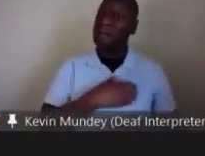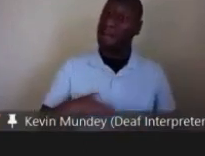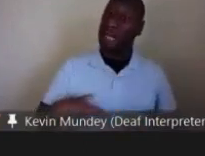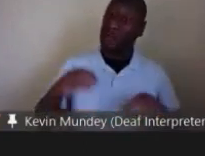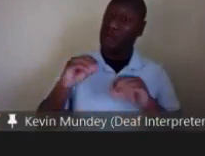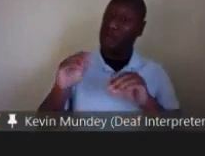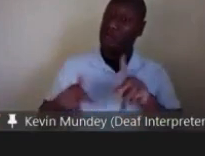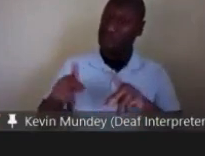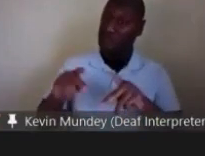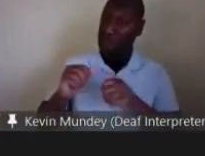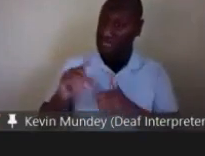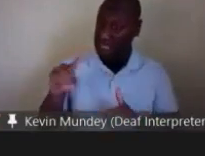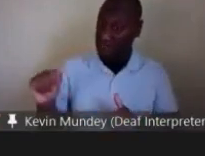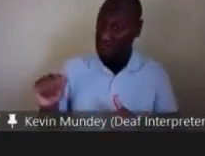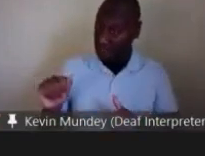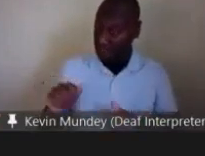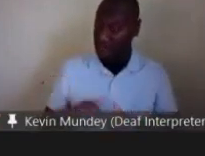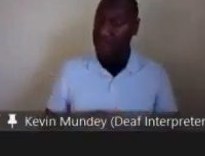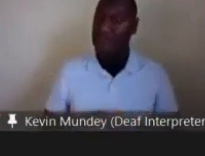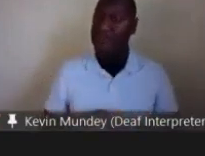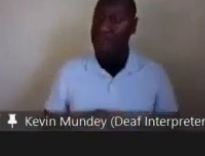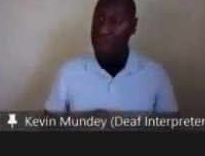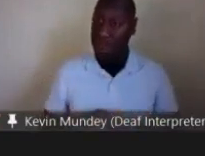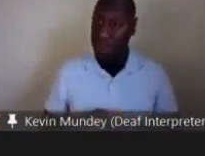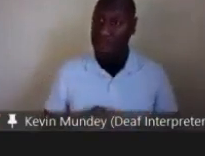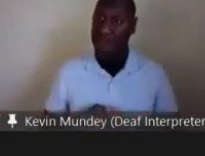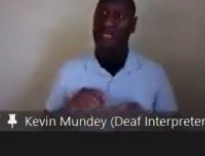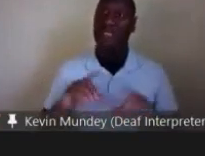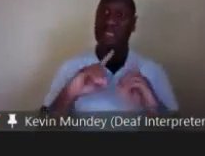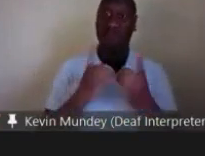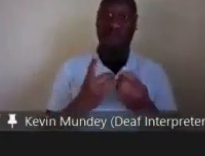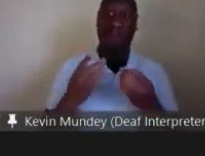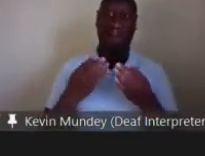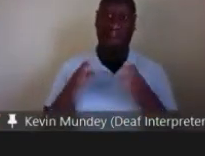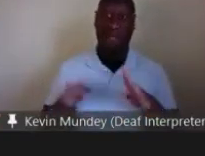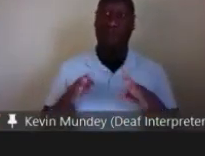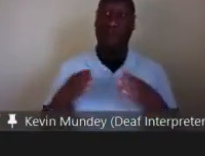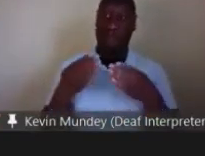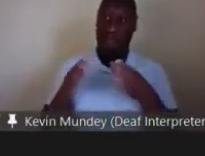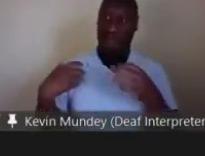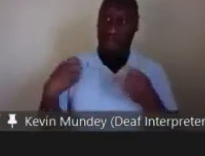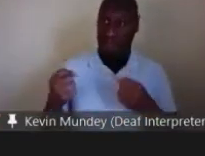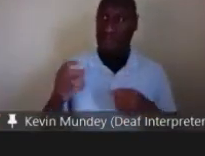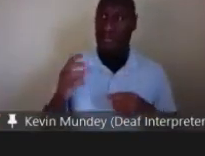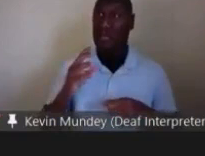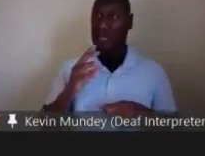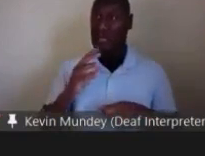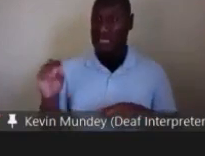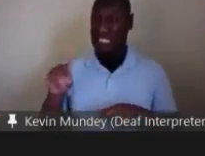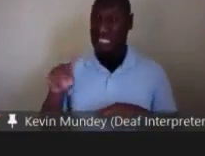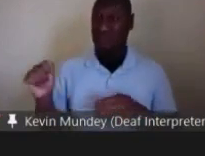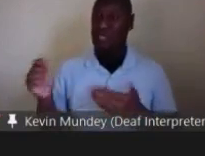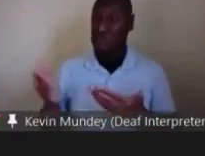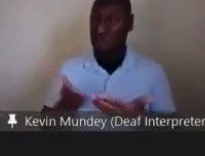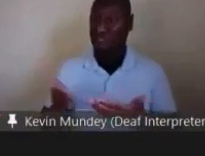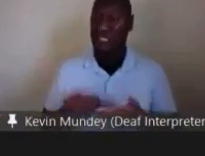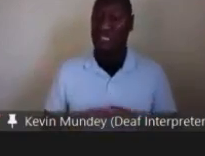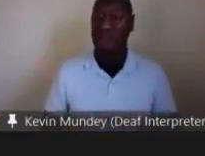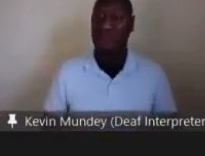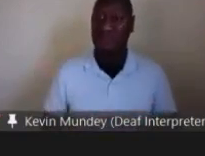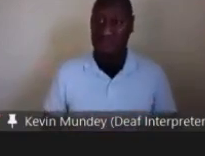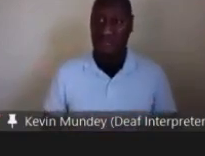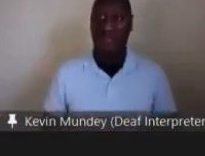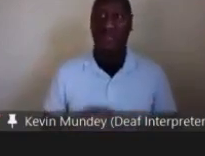Disabilities, the Department of Behavioral Health and Disability Services, Philadelphia